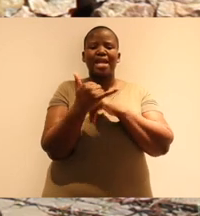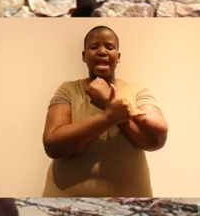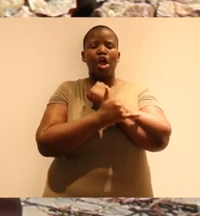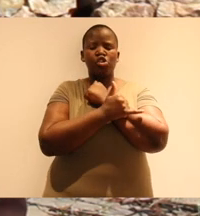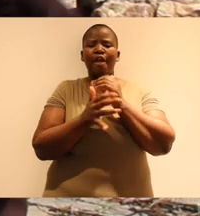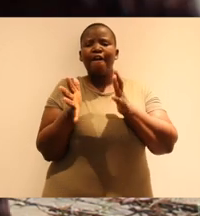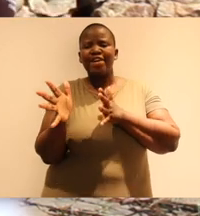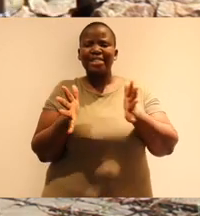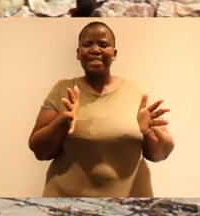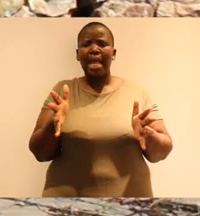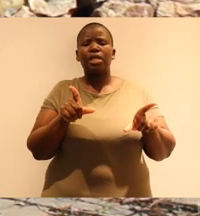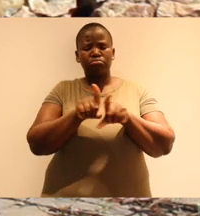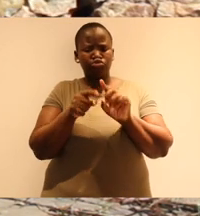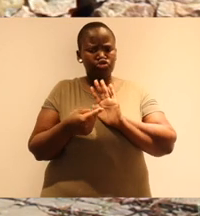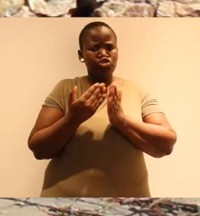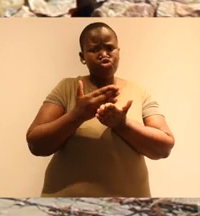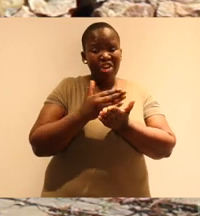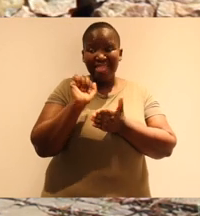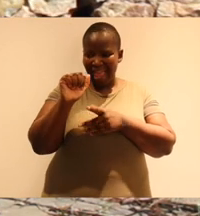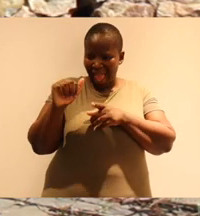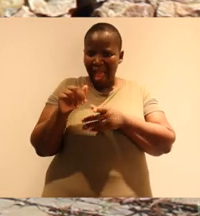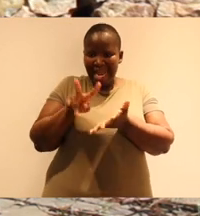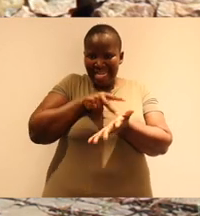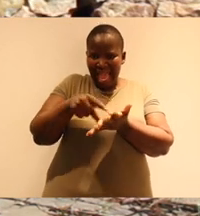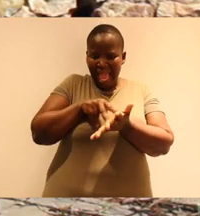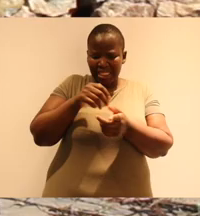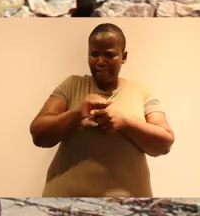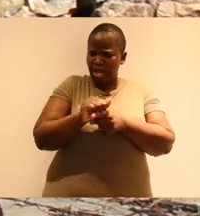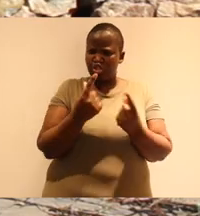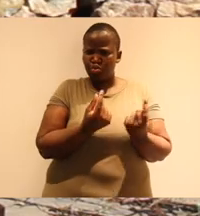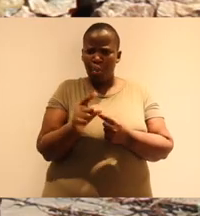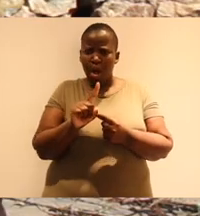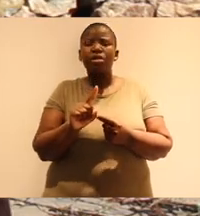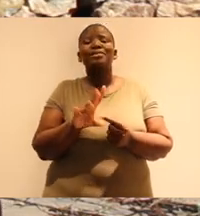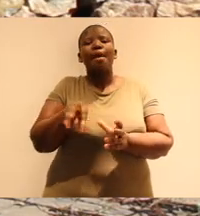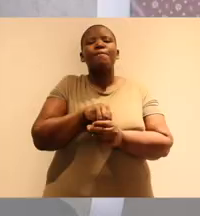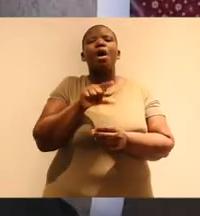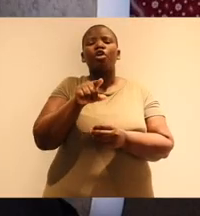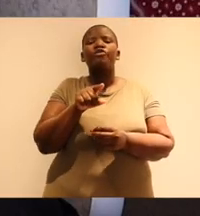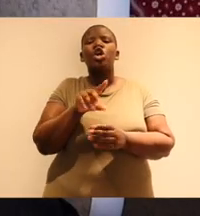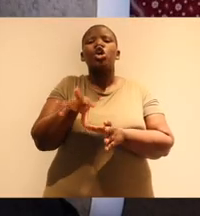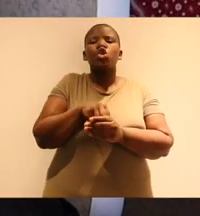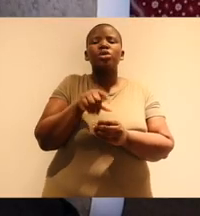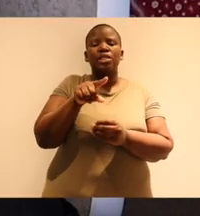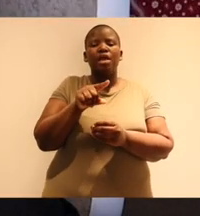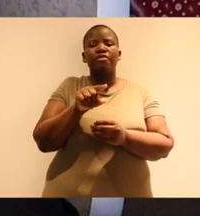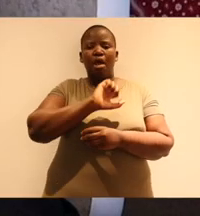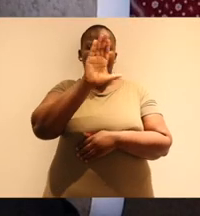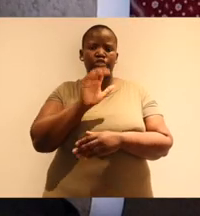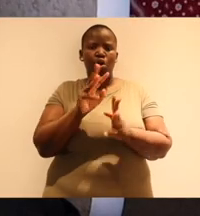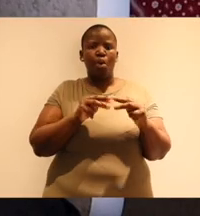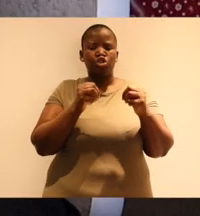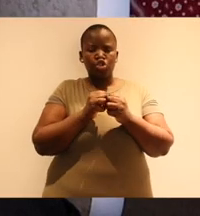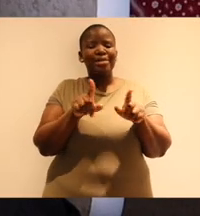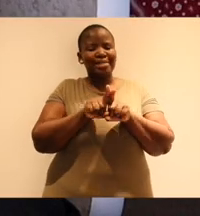their dance practices as part of Inclusive Africa Workshop. We have also partnered with Jabbar